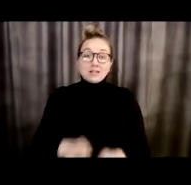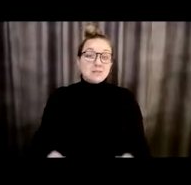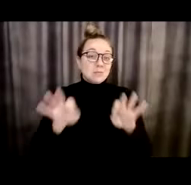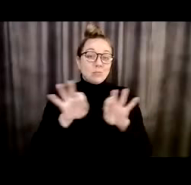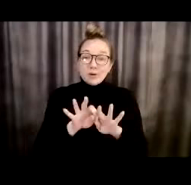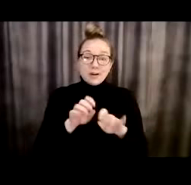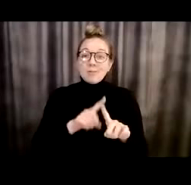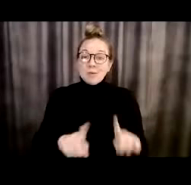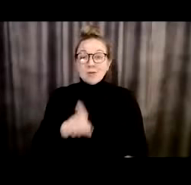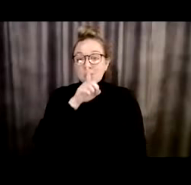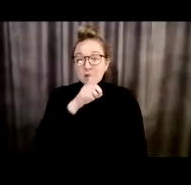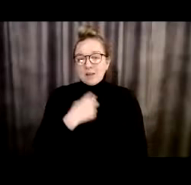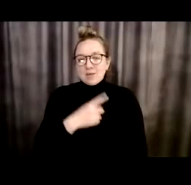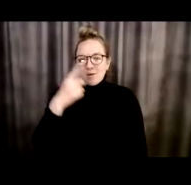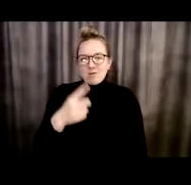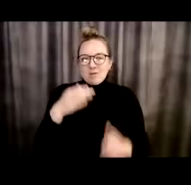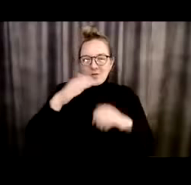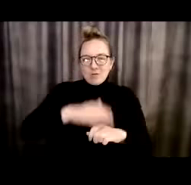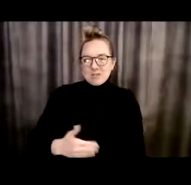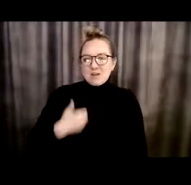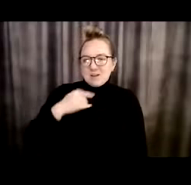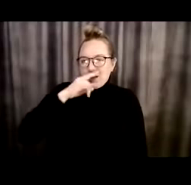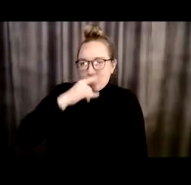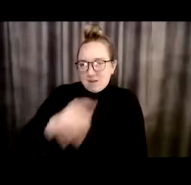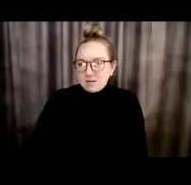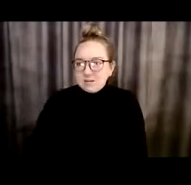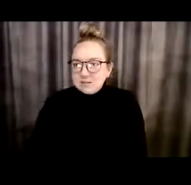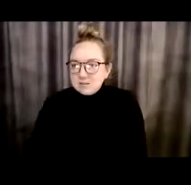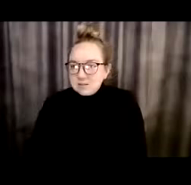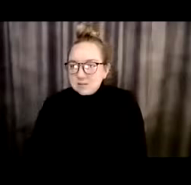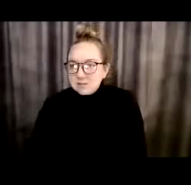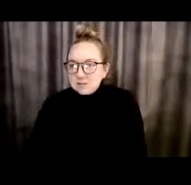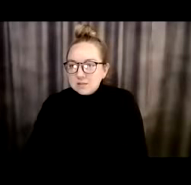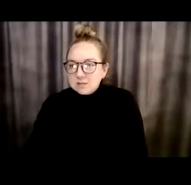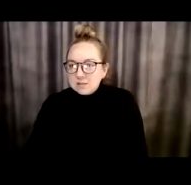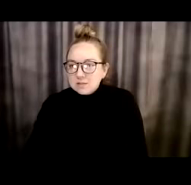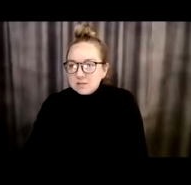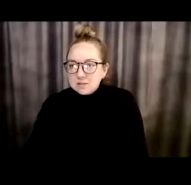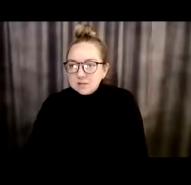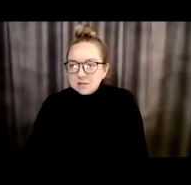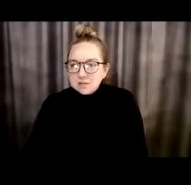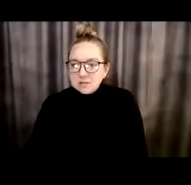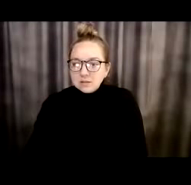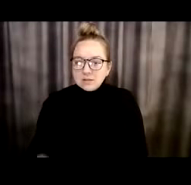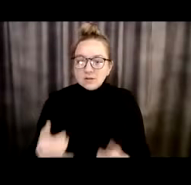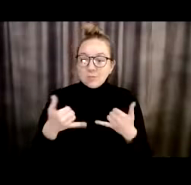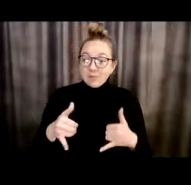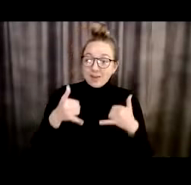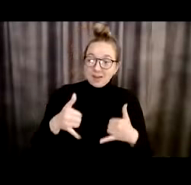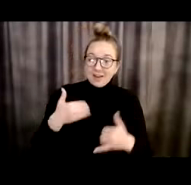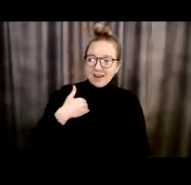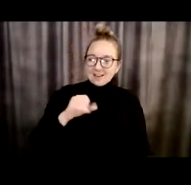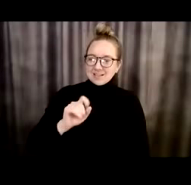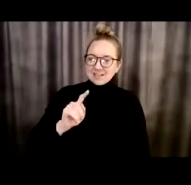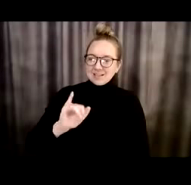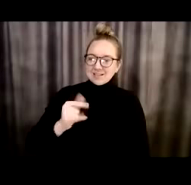younger age, and especially when we're talking about adults, play is kind of stigmatized, and that, you know, we don't see play as important. Yeah. As she so